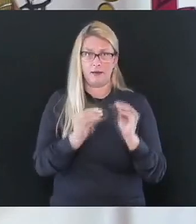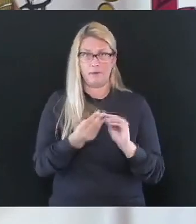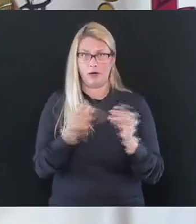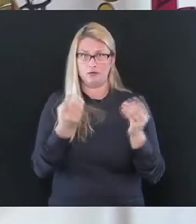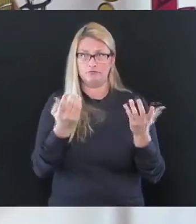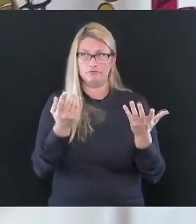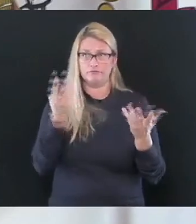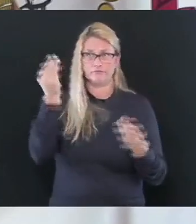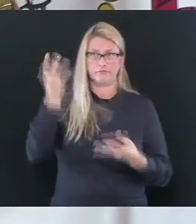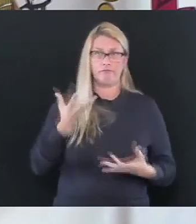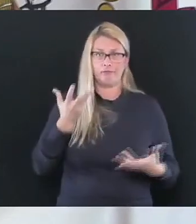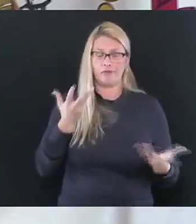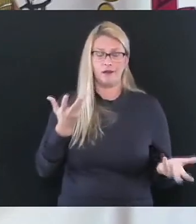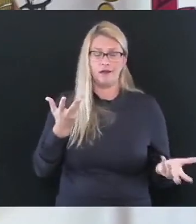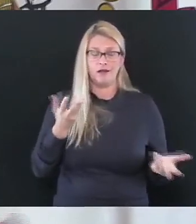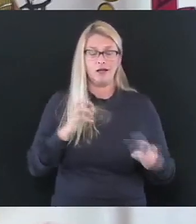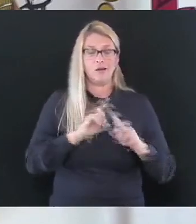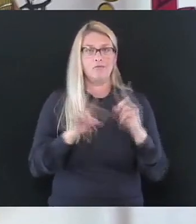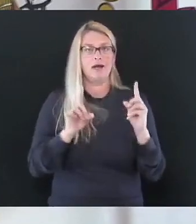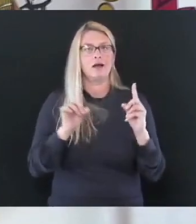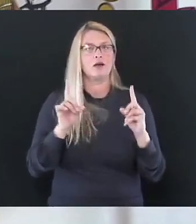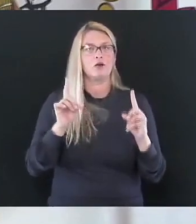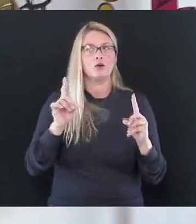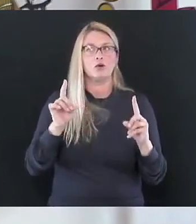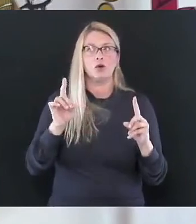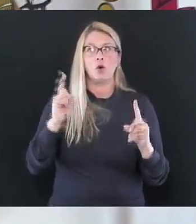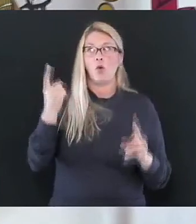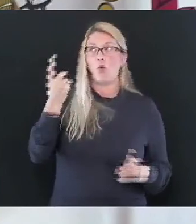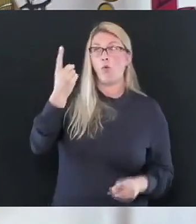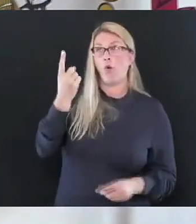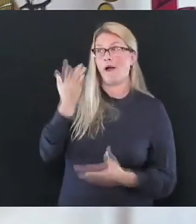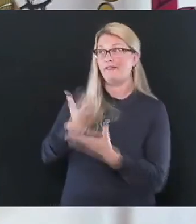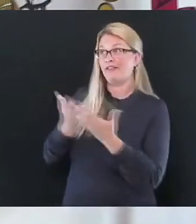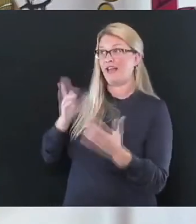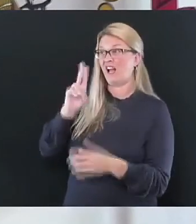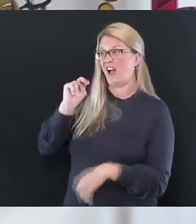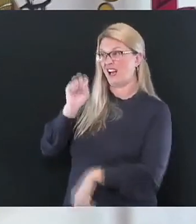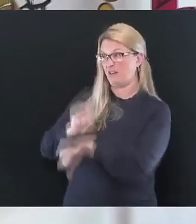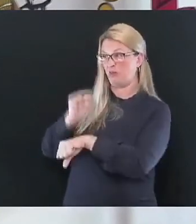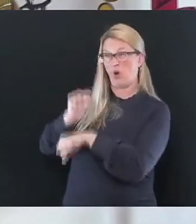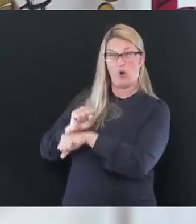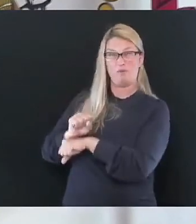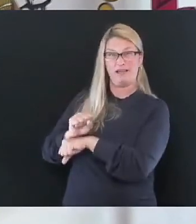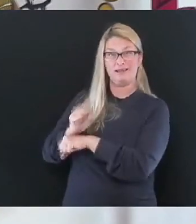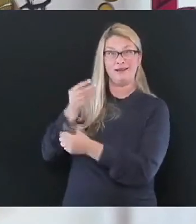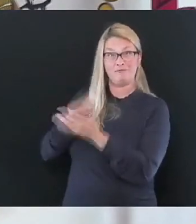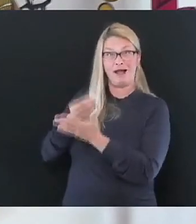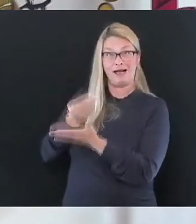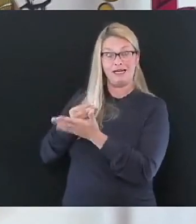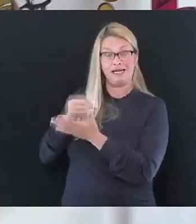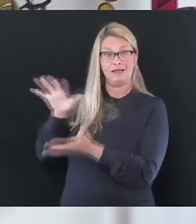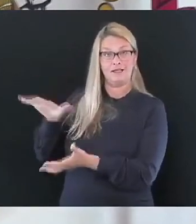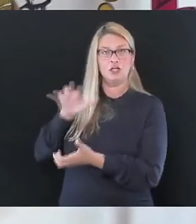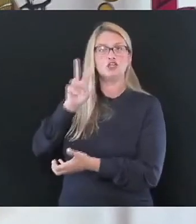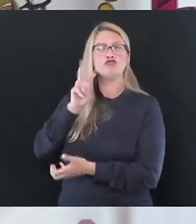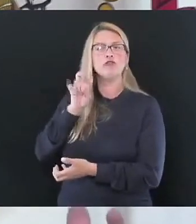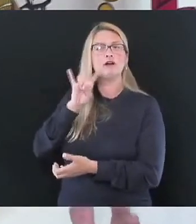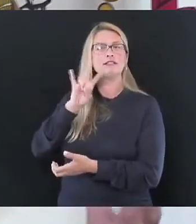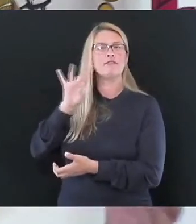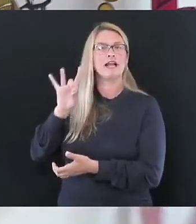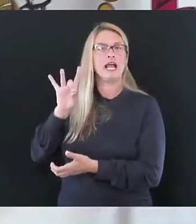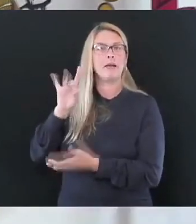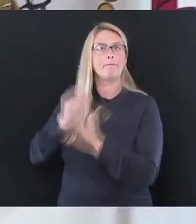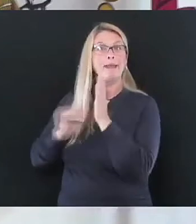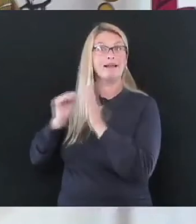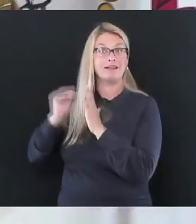but absolutely, if we just take one thing, the unemployment, reimbursing of the unemployment fund of $278 million